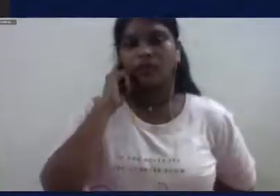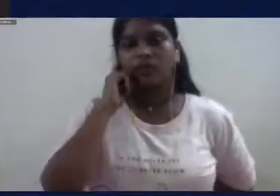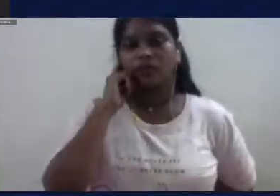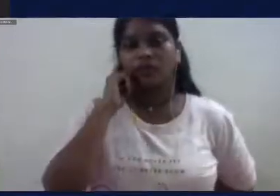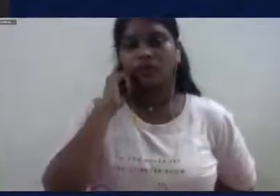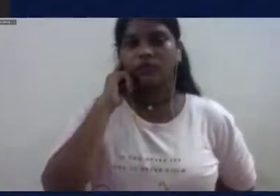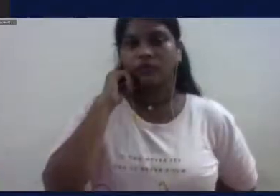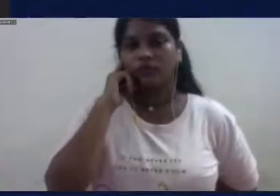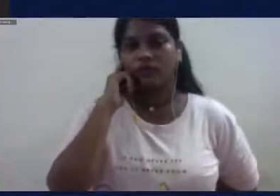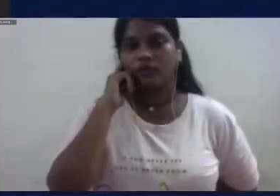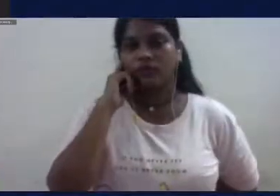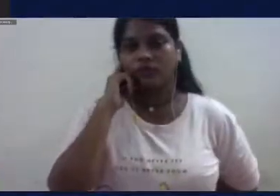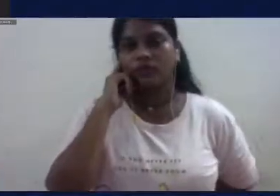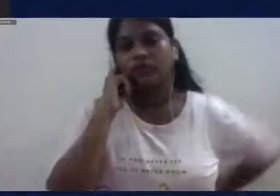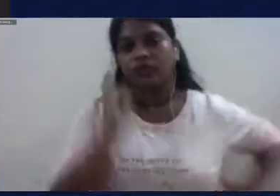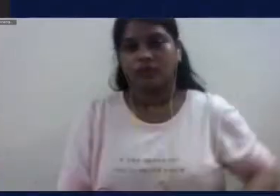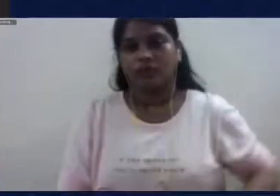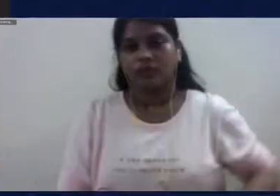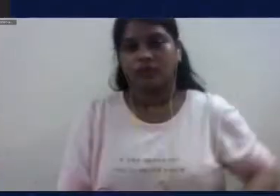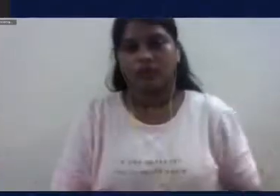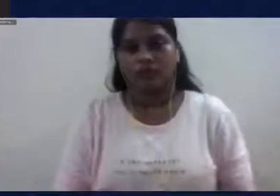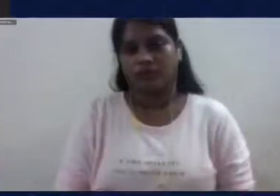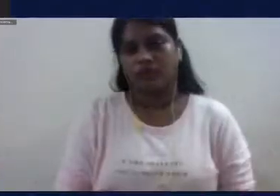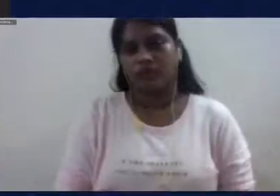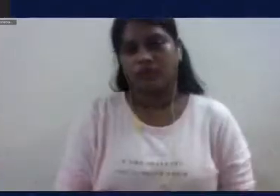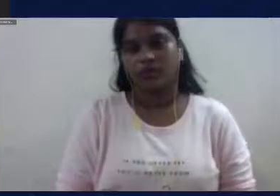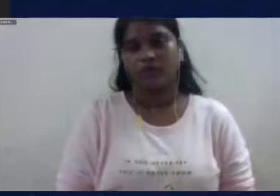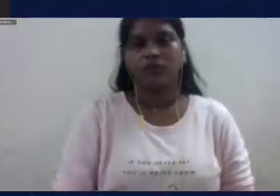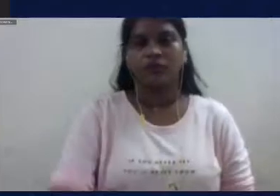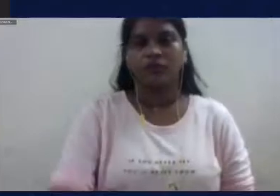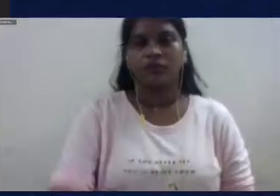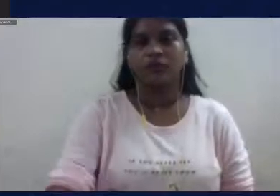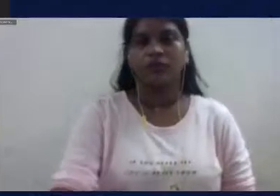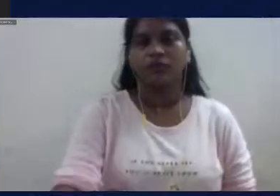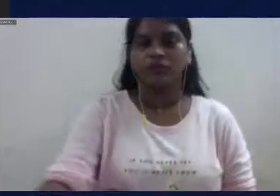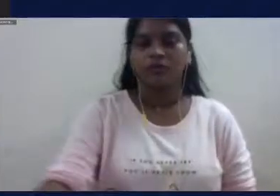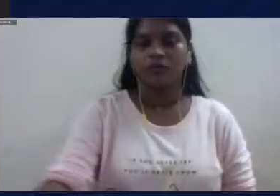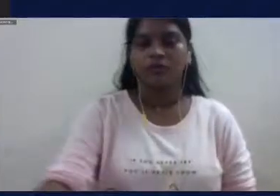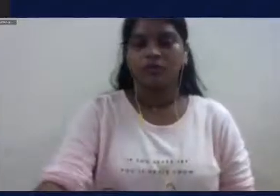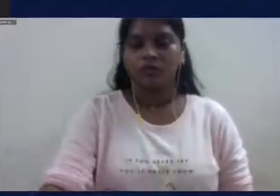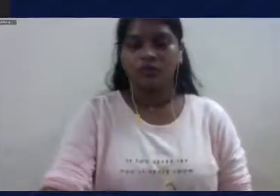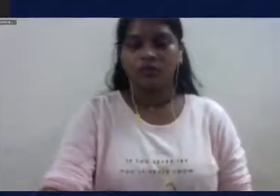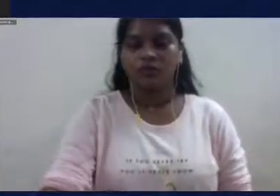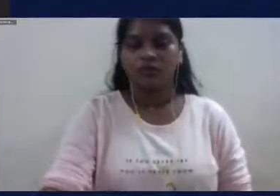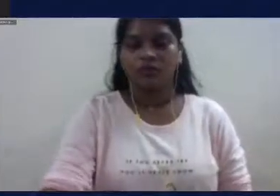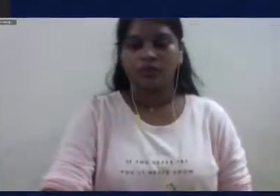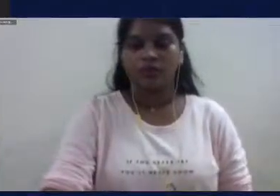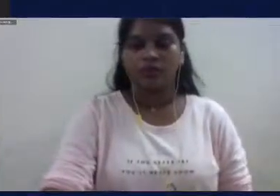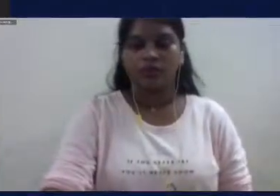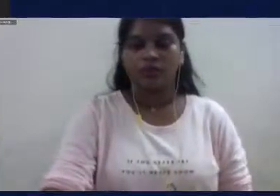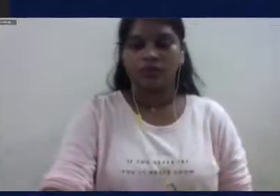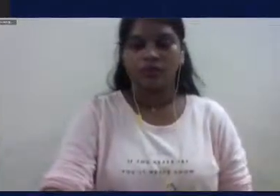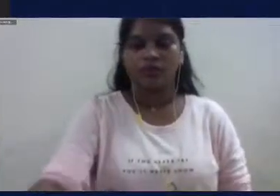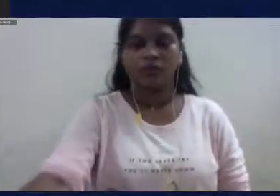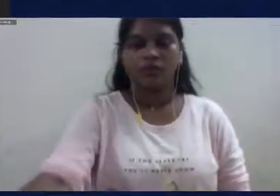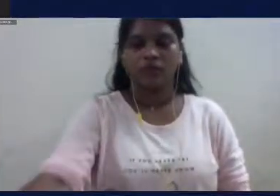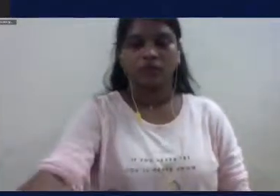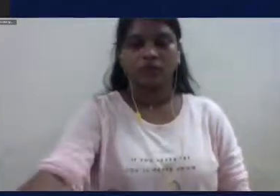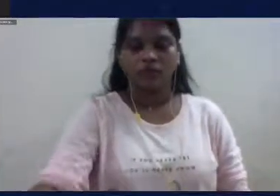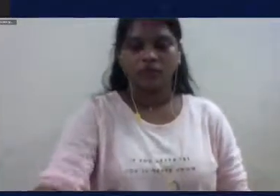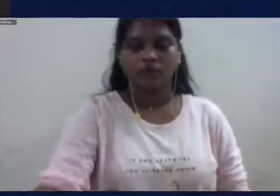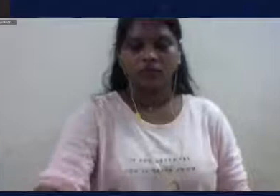choices by what matters to you. We can upgrade the goal from getting to point A to point B efficiently to getting from point A to point